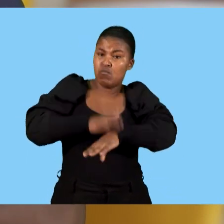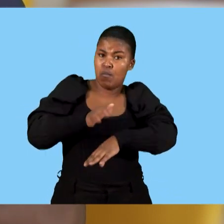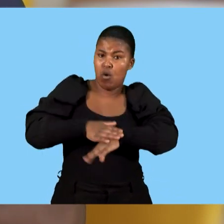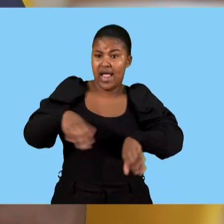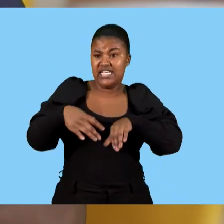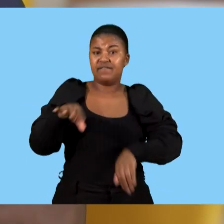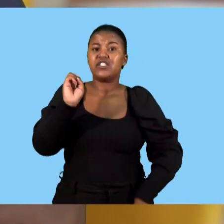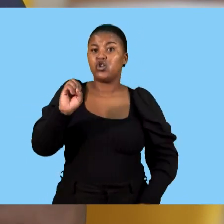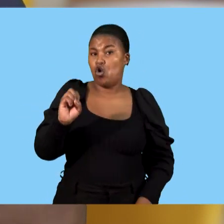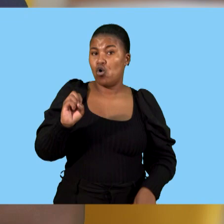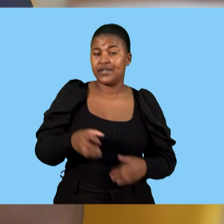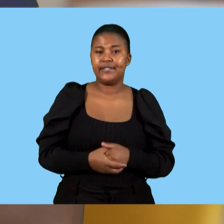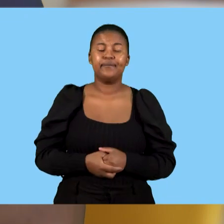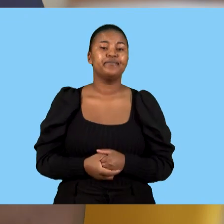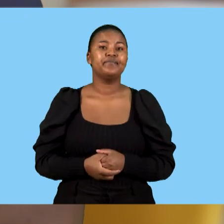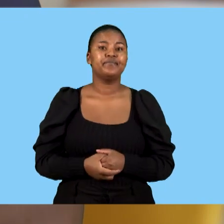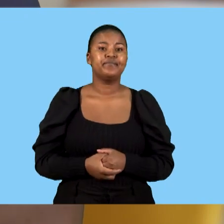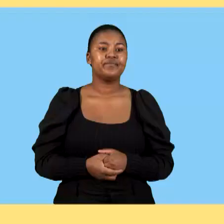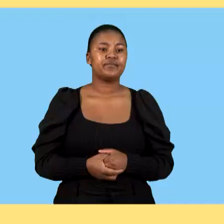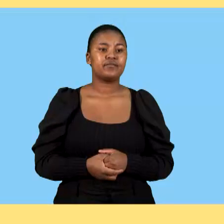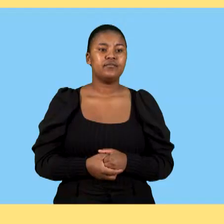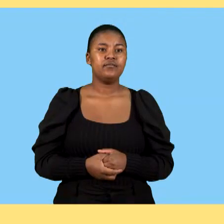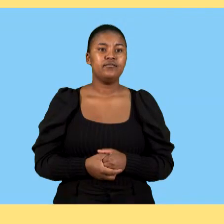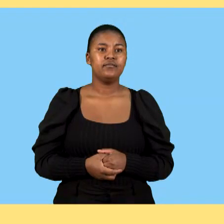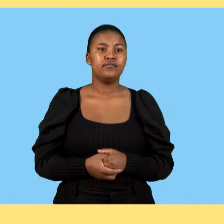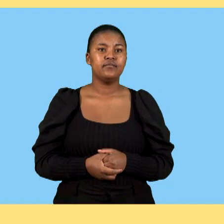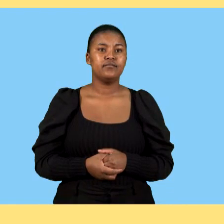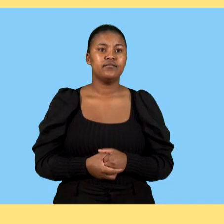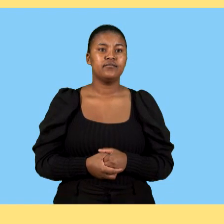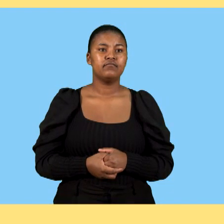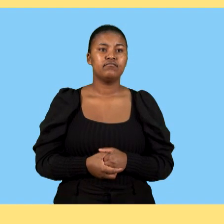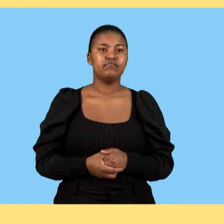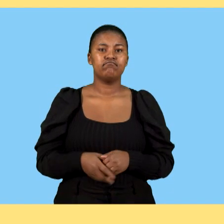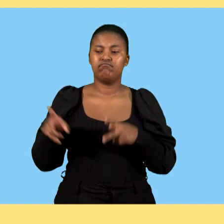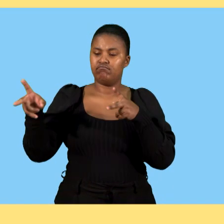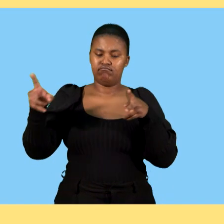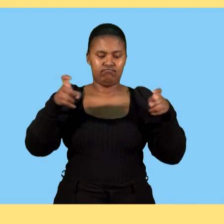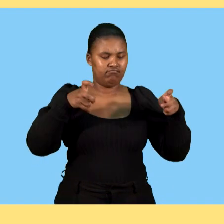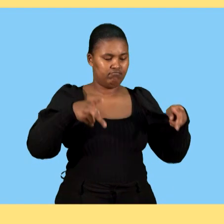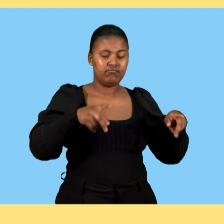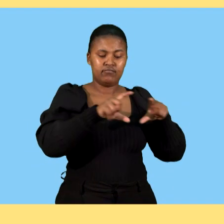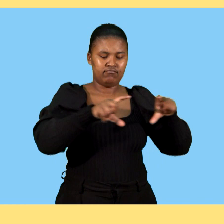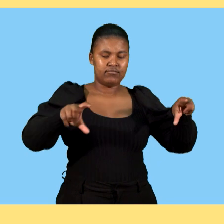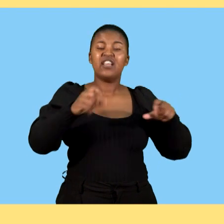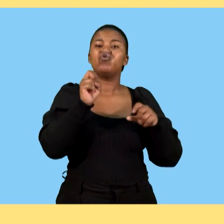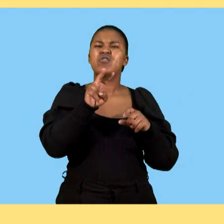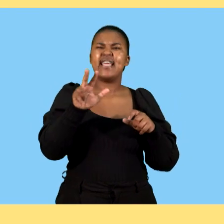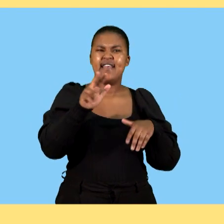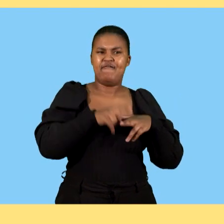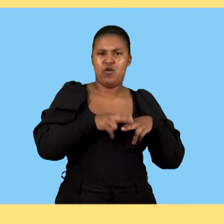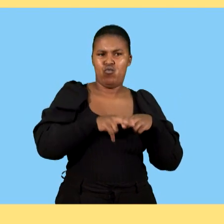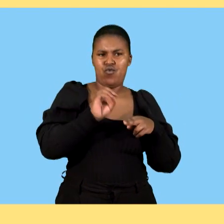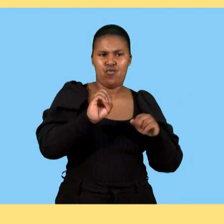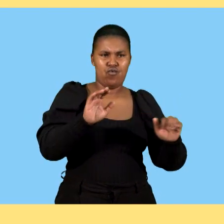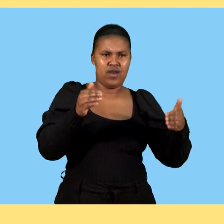me. And it reads, an extract from the pre-adjustment trial balance on 20th February. We have the balance sheet account